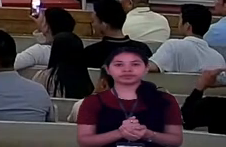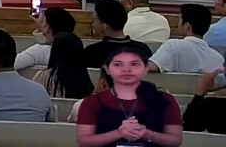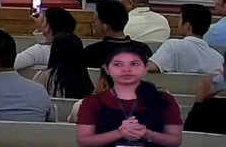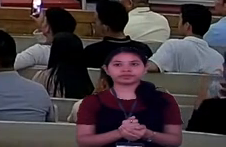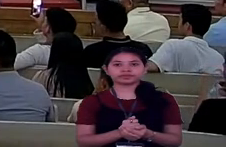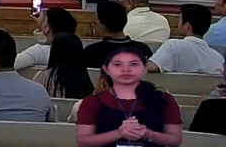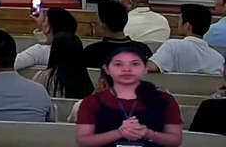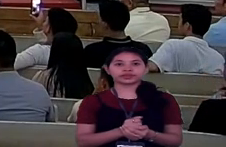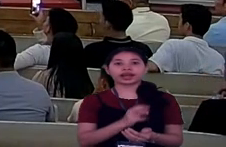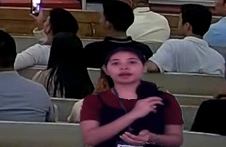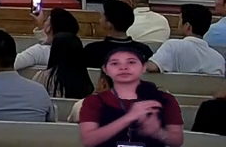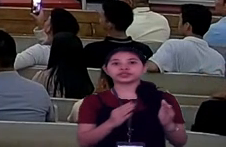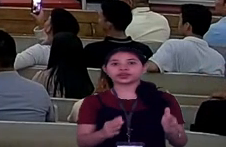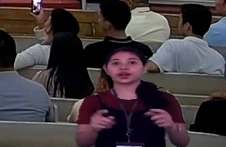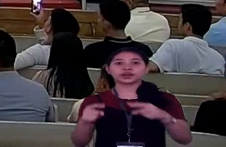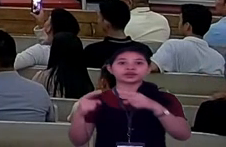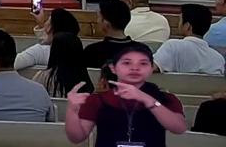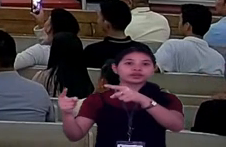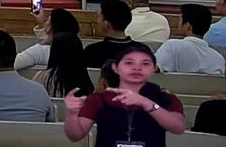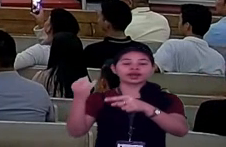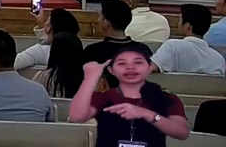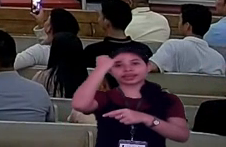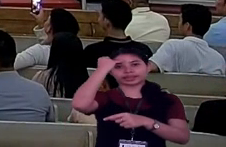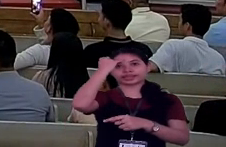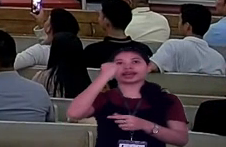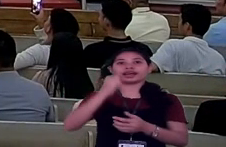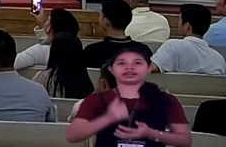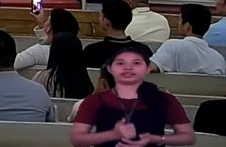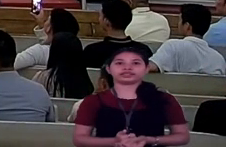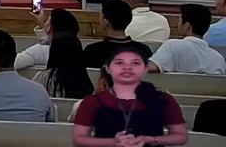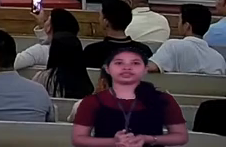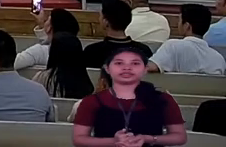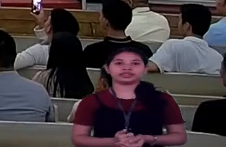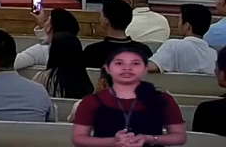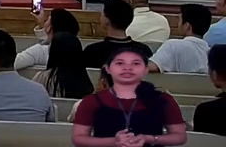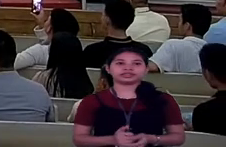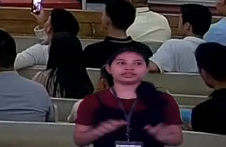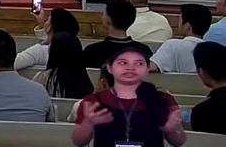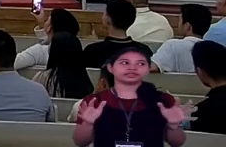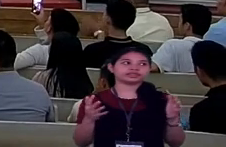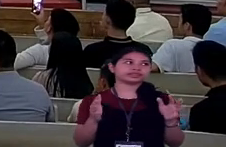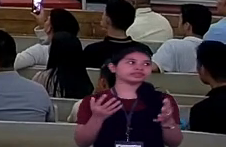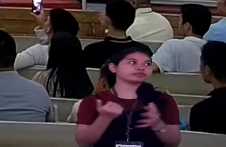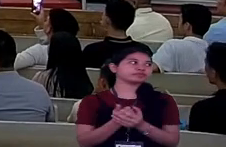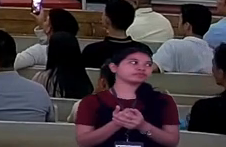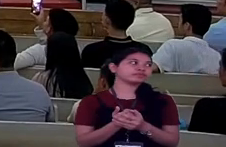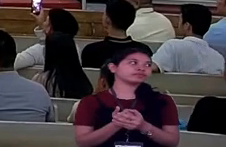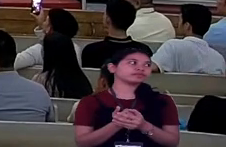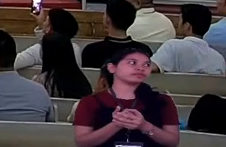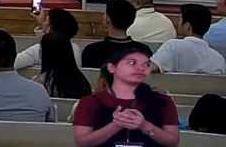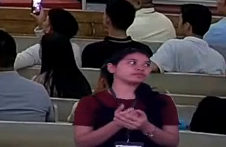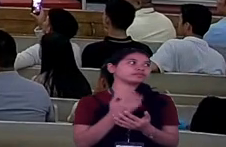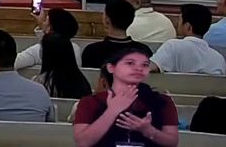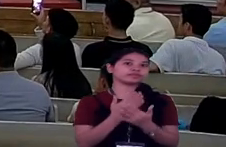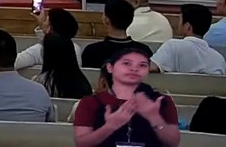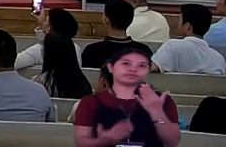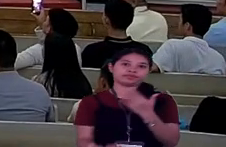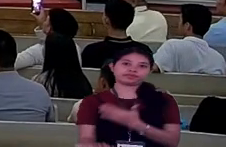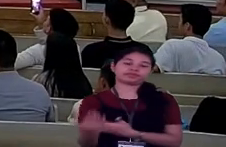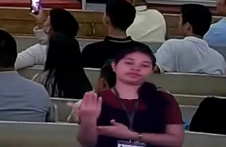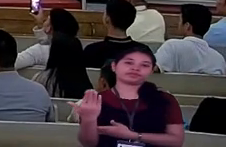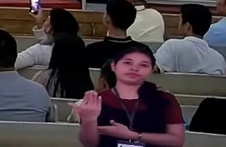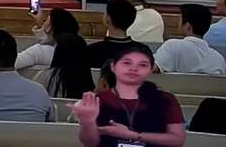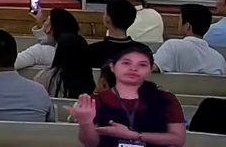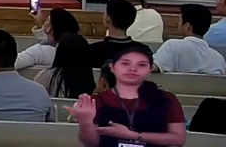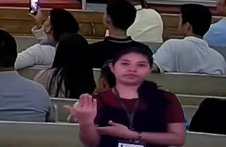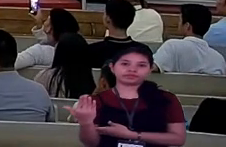Ginable. I am your missionary going to the field of India. Thank you po. Amen. Ang Iksia. Good morning Amen. Po, fellow